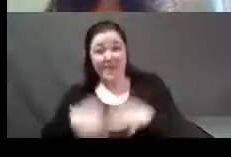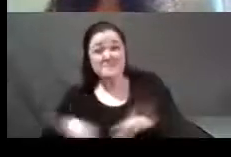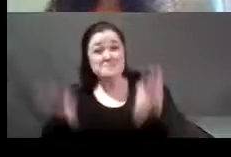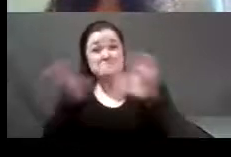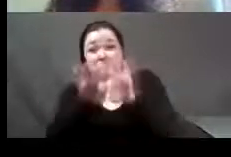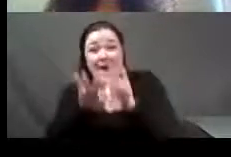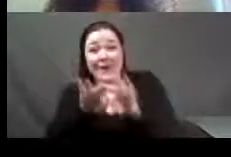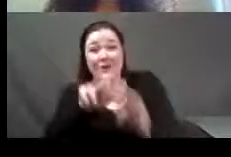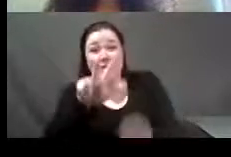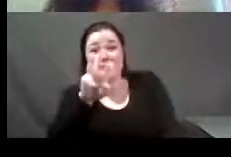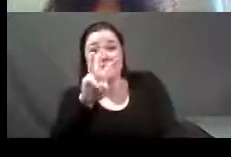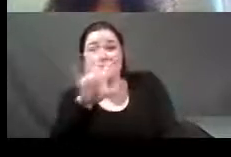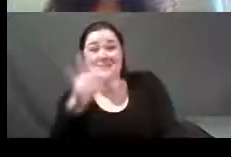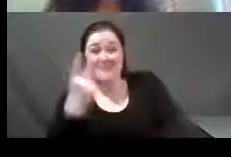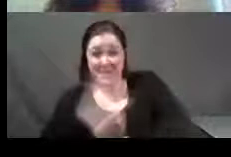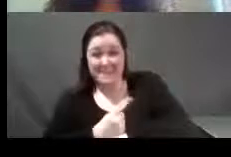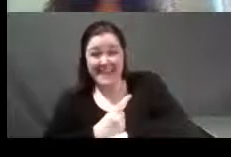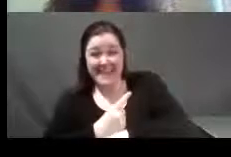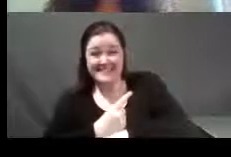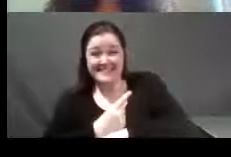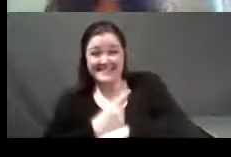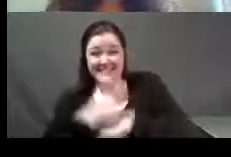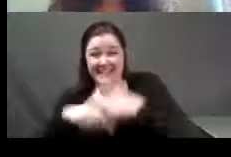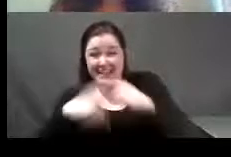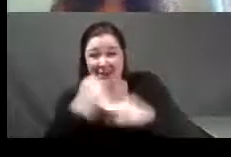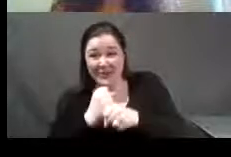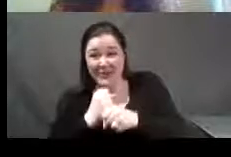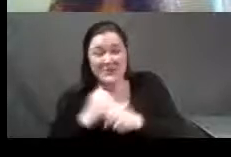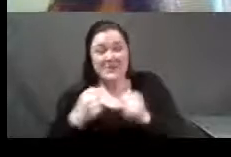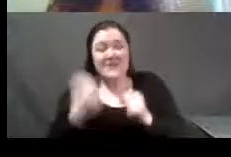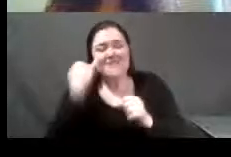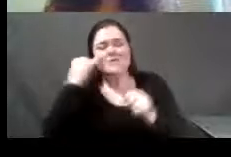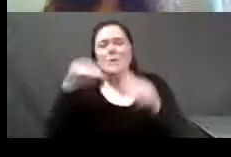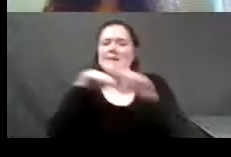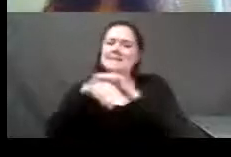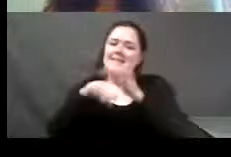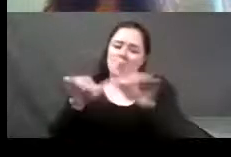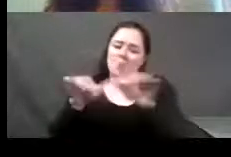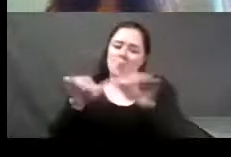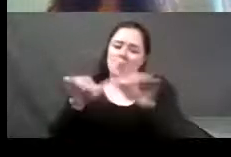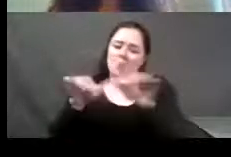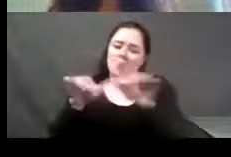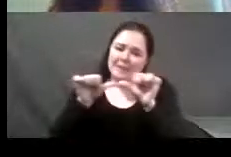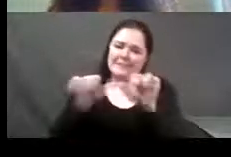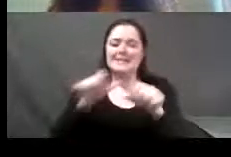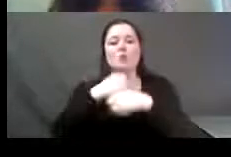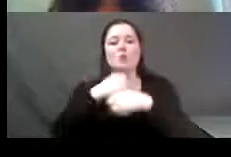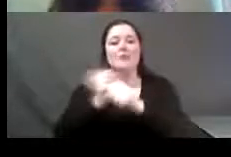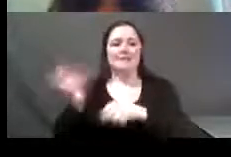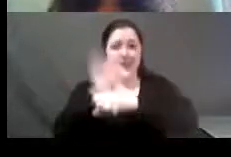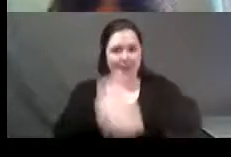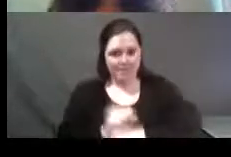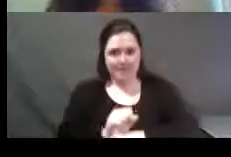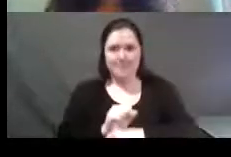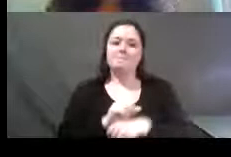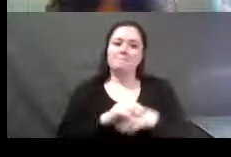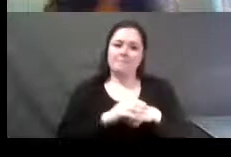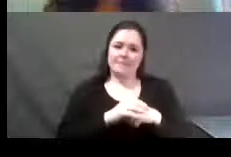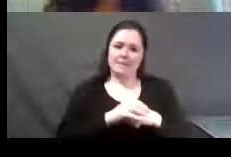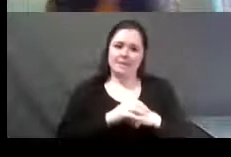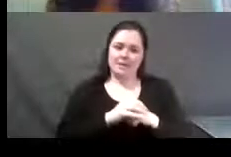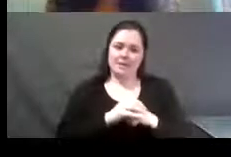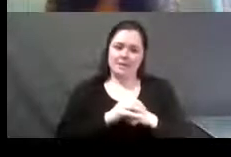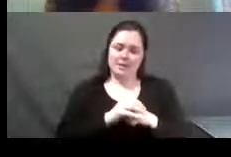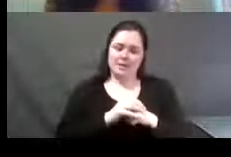year. And just if you are accessible consistently, again, it creates habit and calls